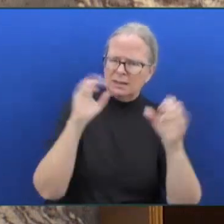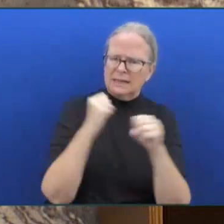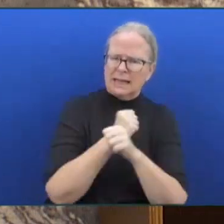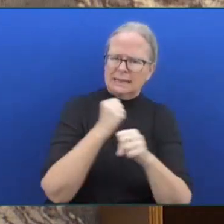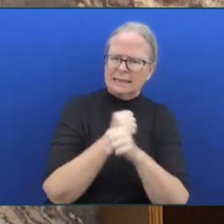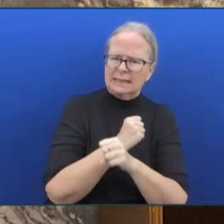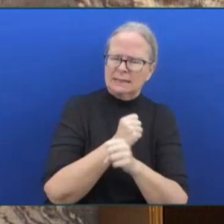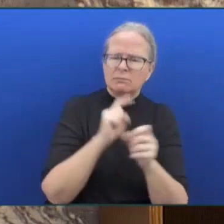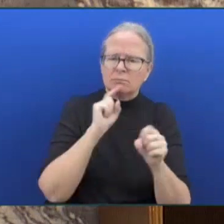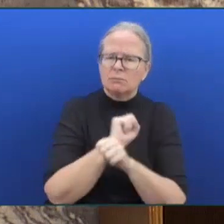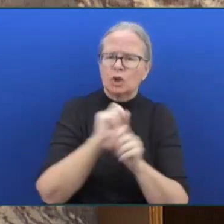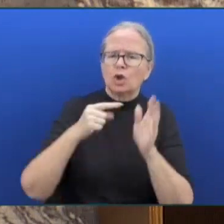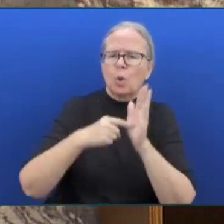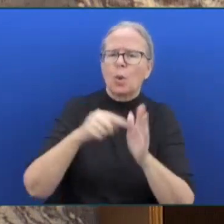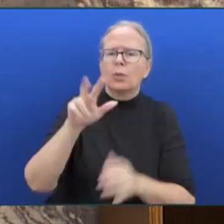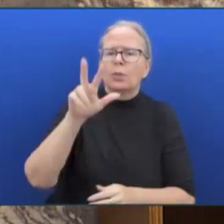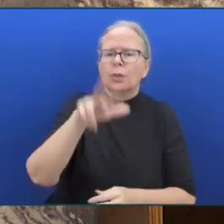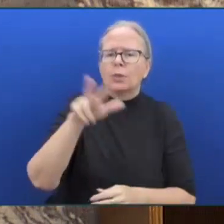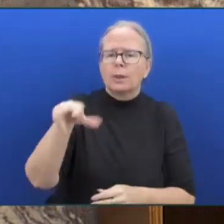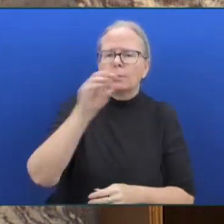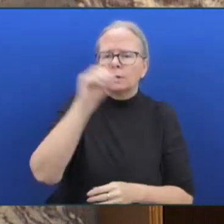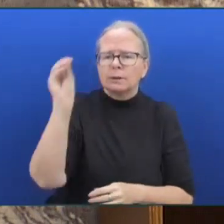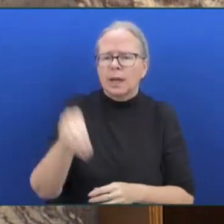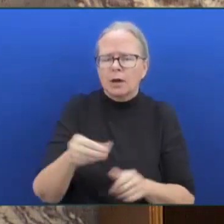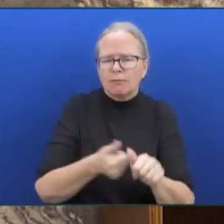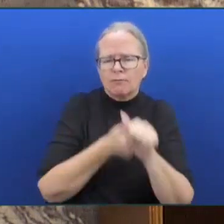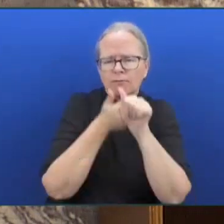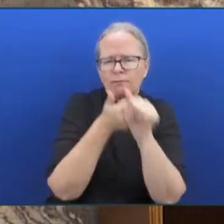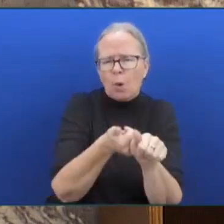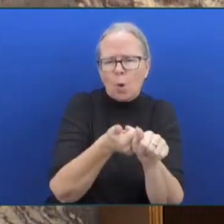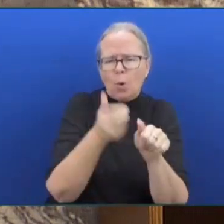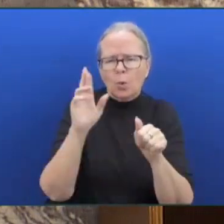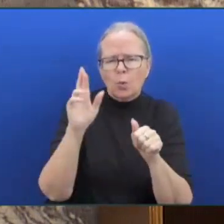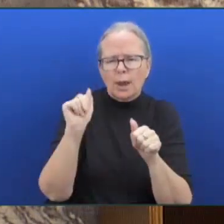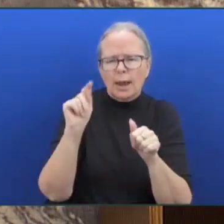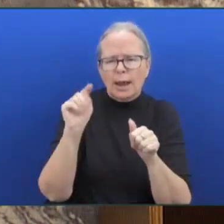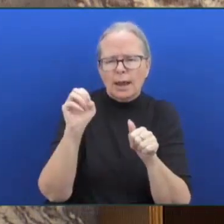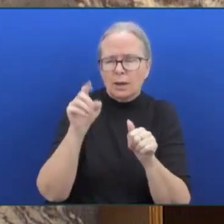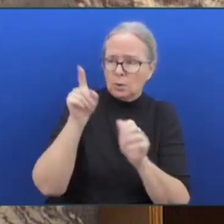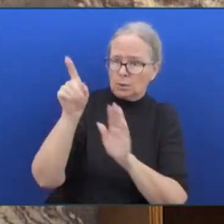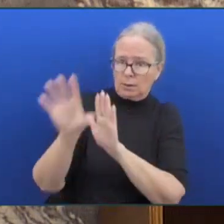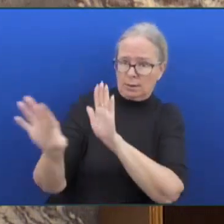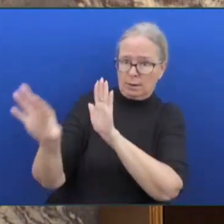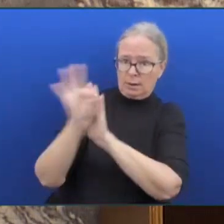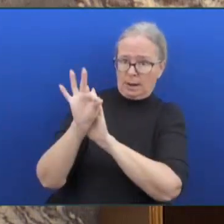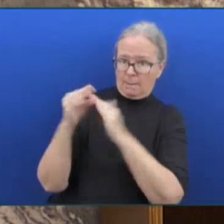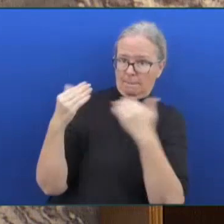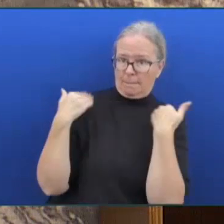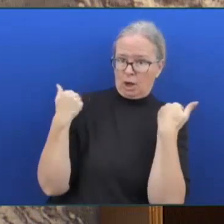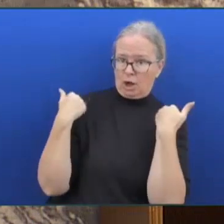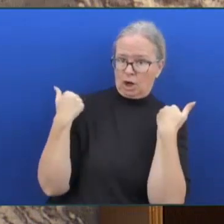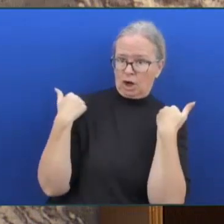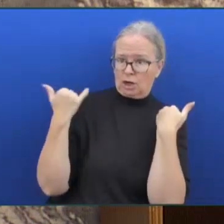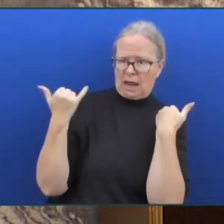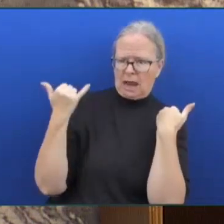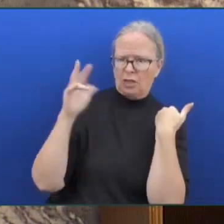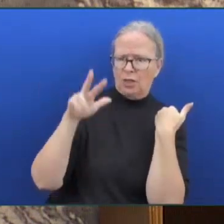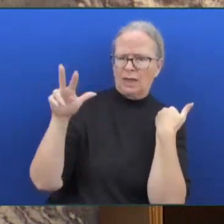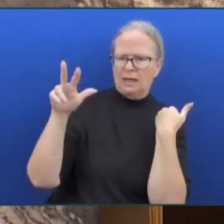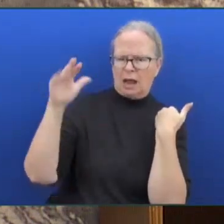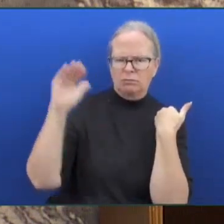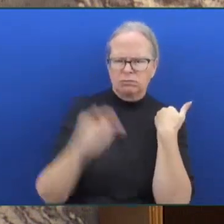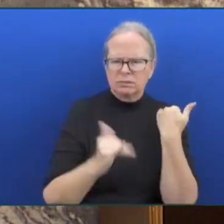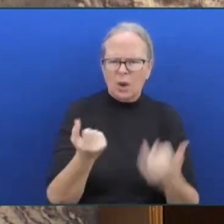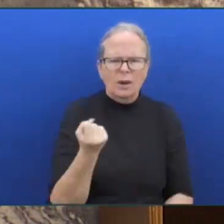rate at her appointment in 2020, it's now plummeted to a shocking 11% compliance. So given these